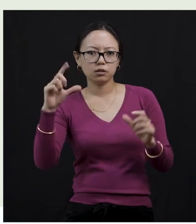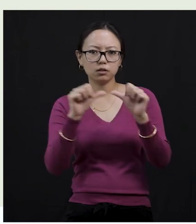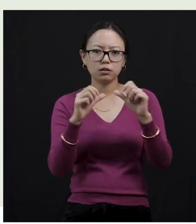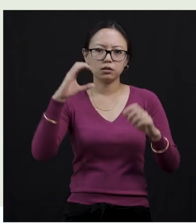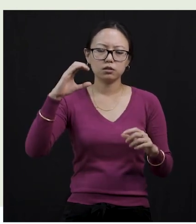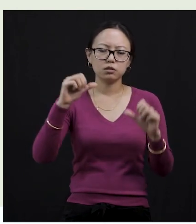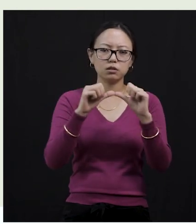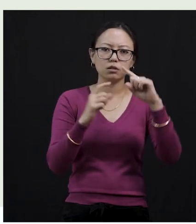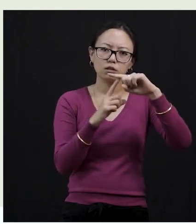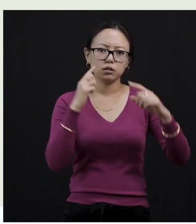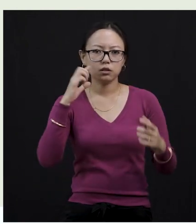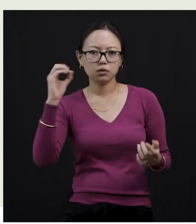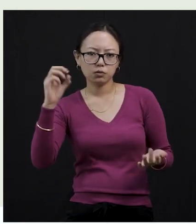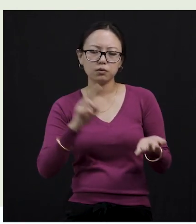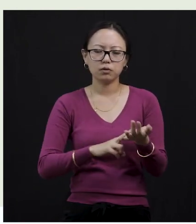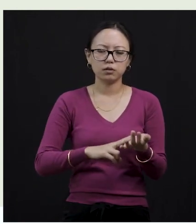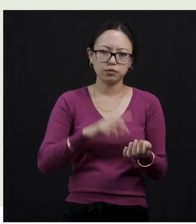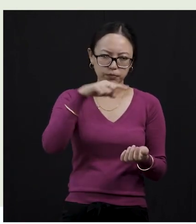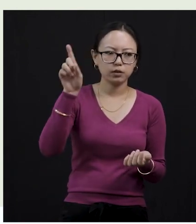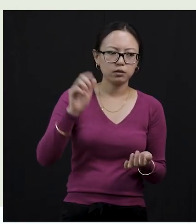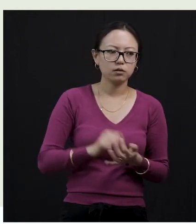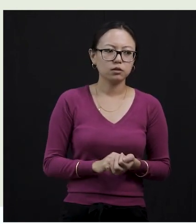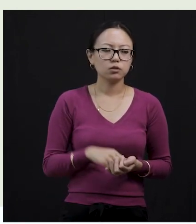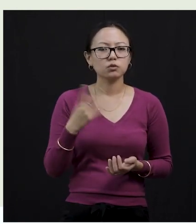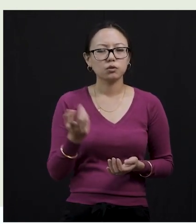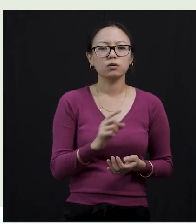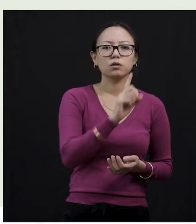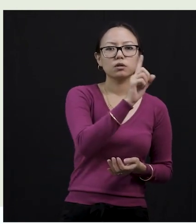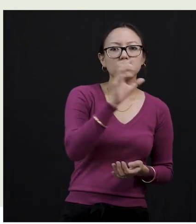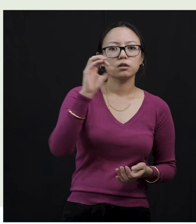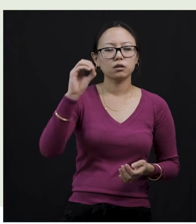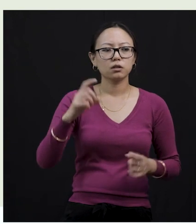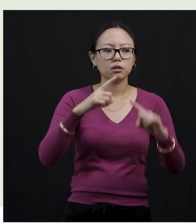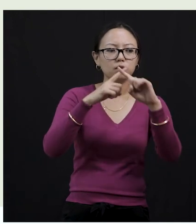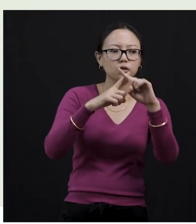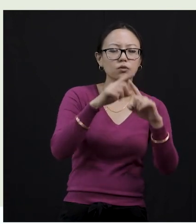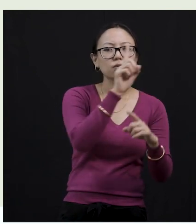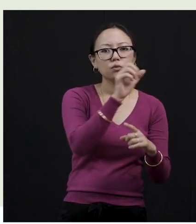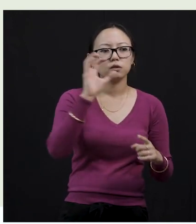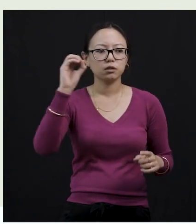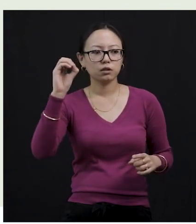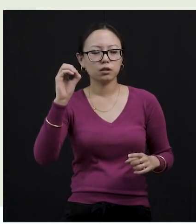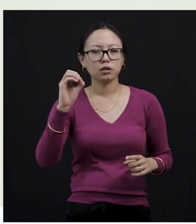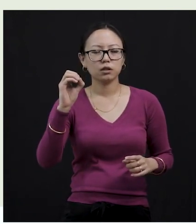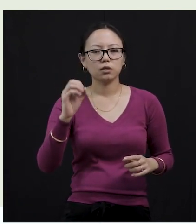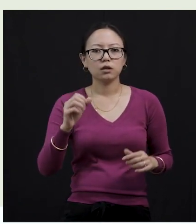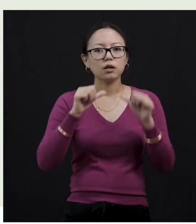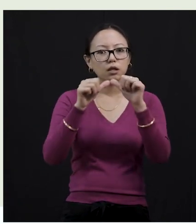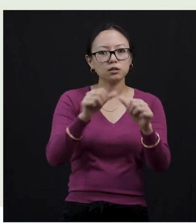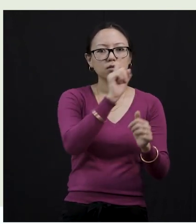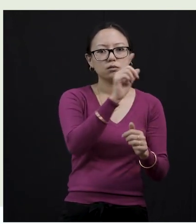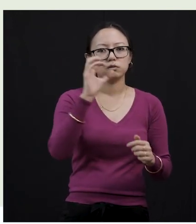into 10s are 100. So when you minus them, class, you'll get 100 minus 100, you'll get